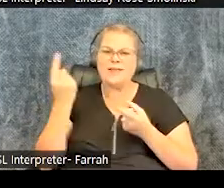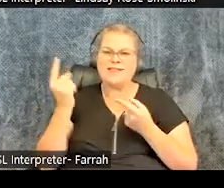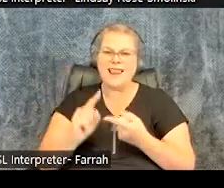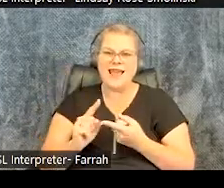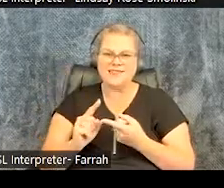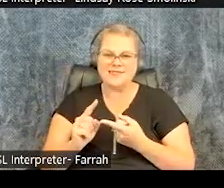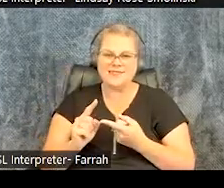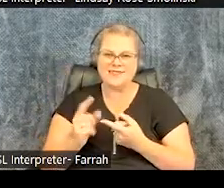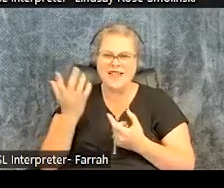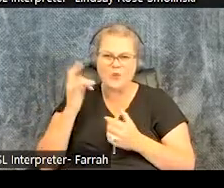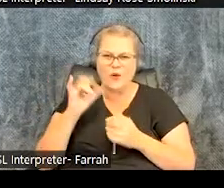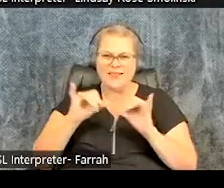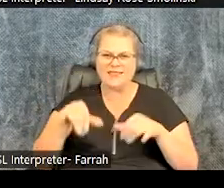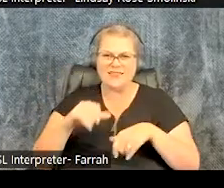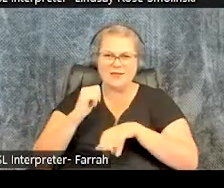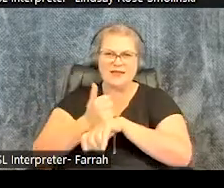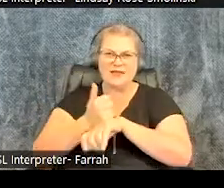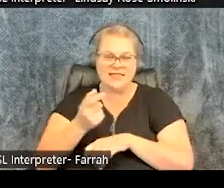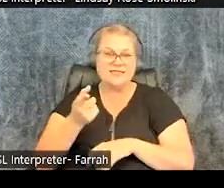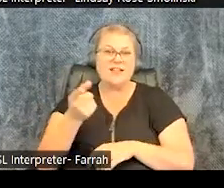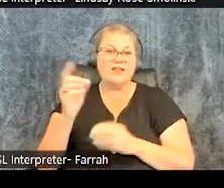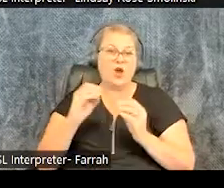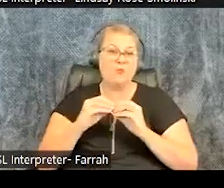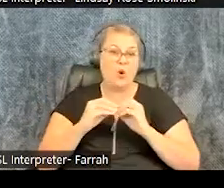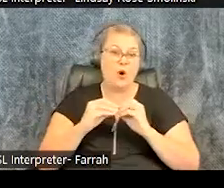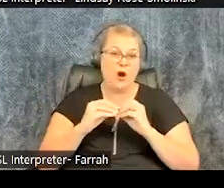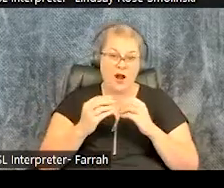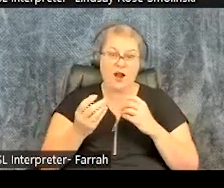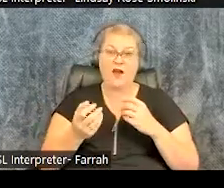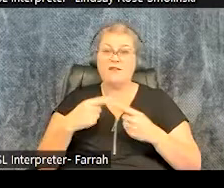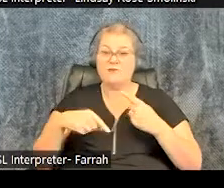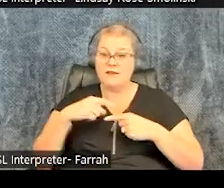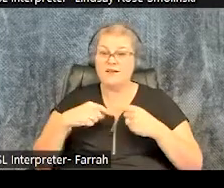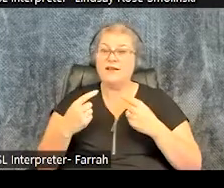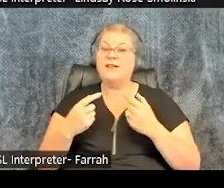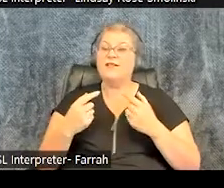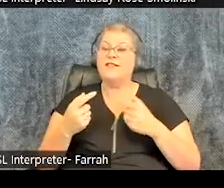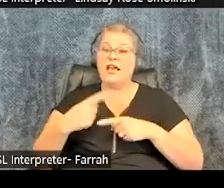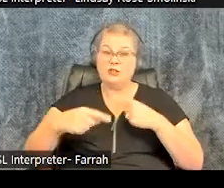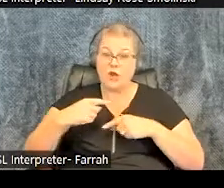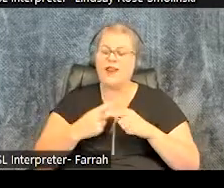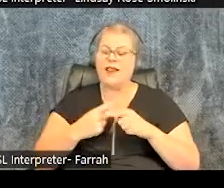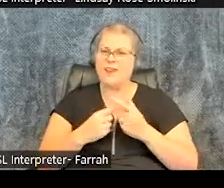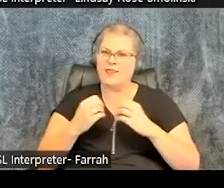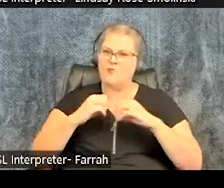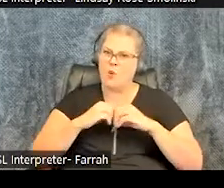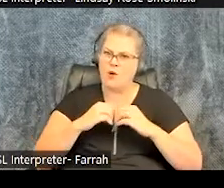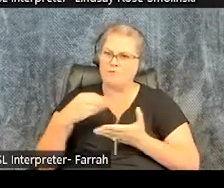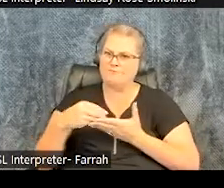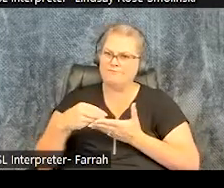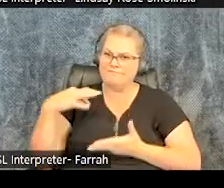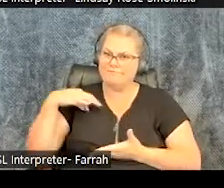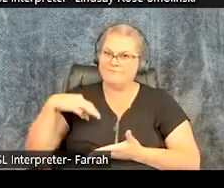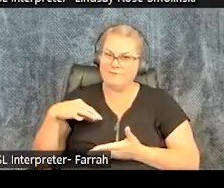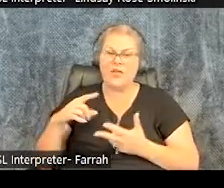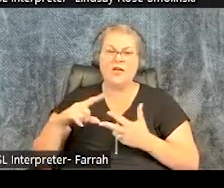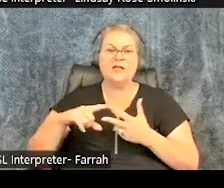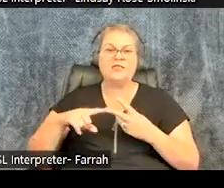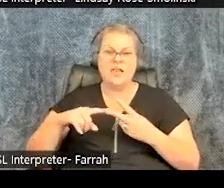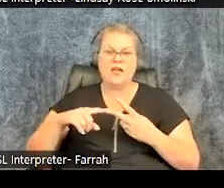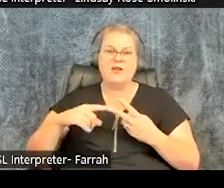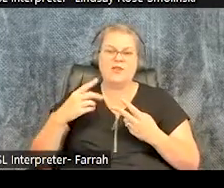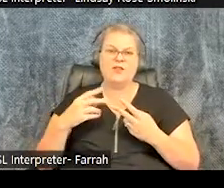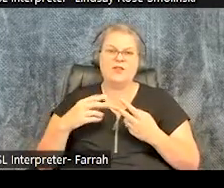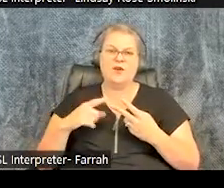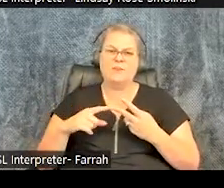they turn, the more profitable, the more gross margin these systems have. Number two, there's a Reloop had a report